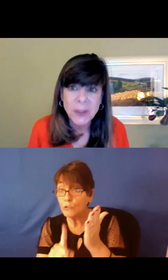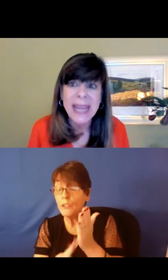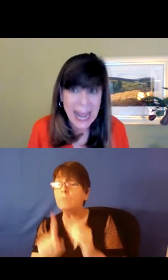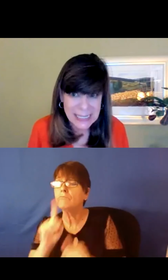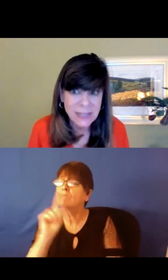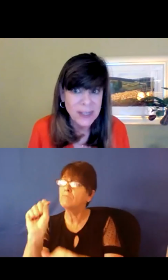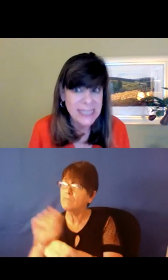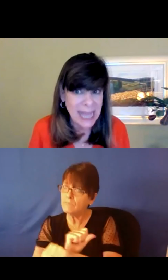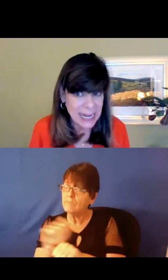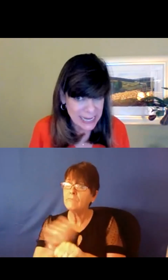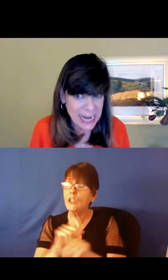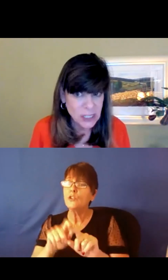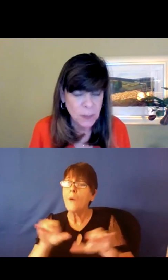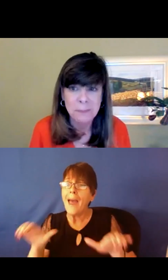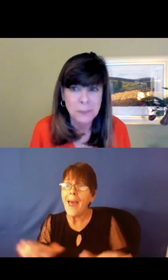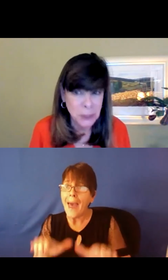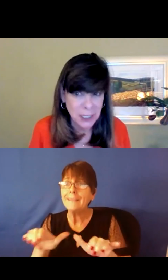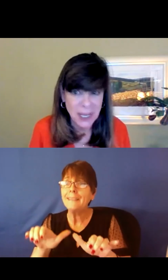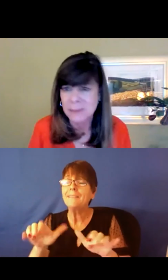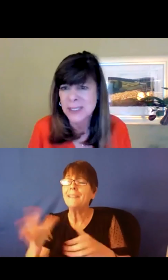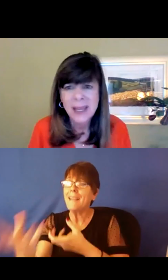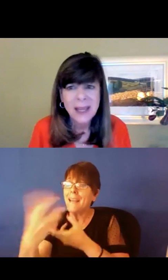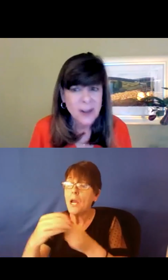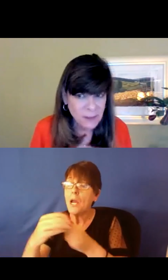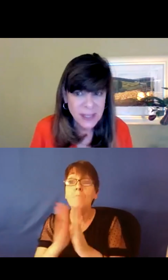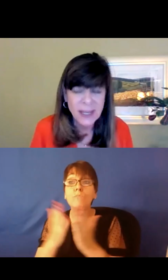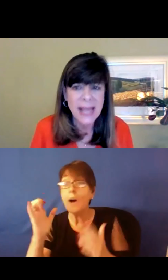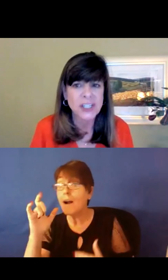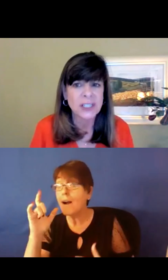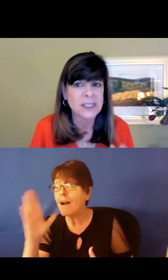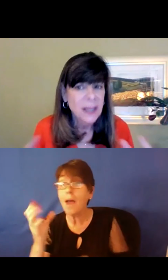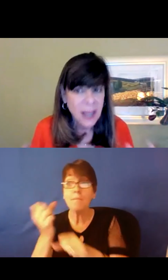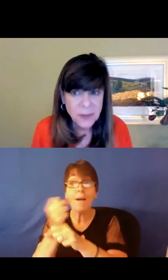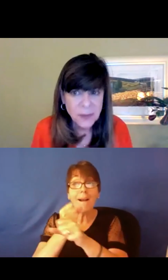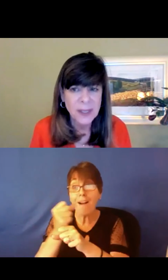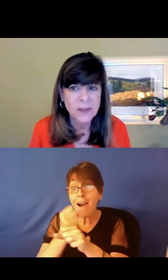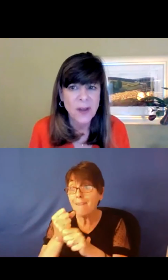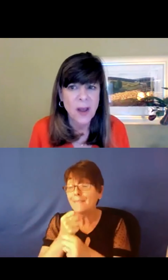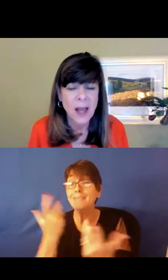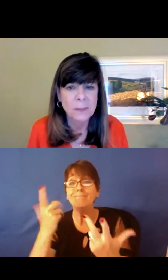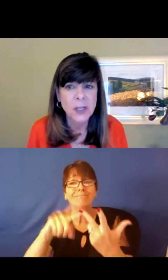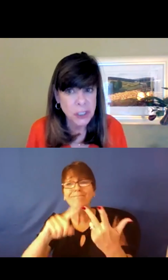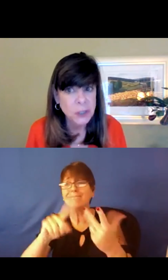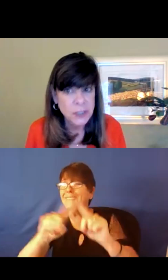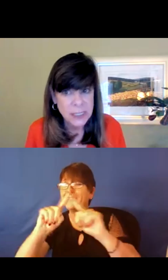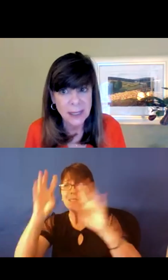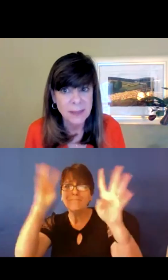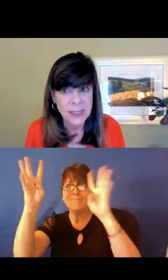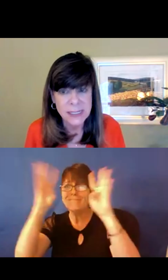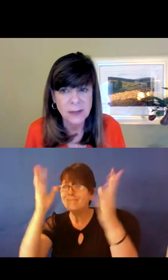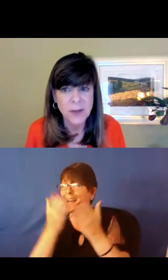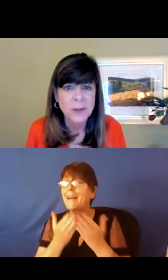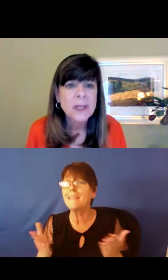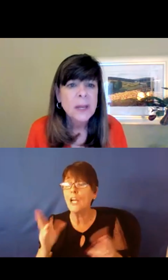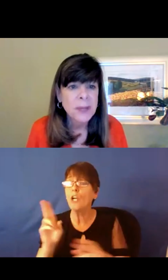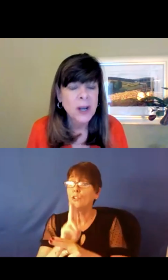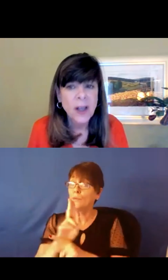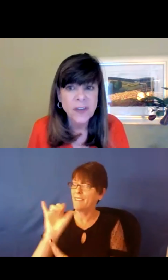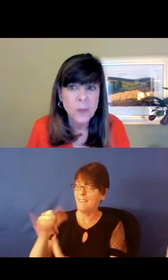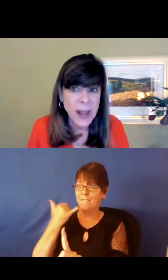actually doing activities and engagement, book clubs, coffee clatches, other things using the